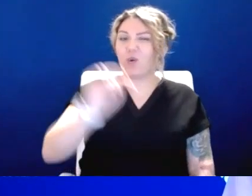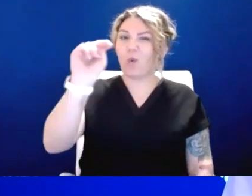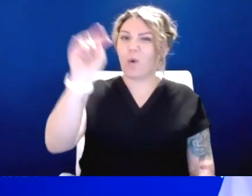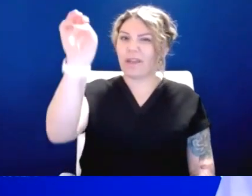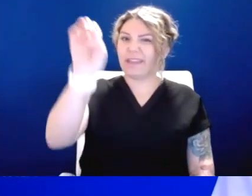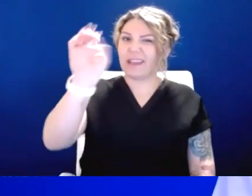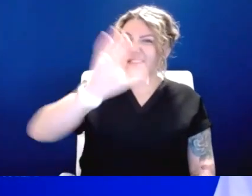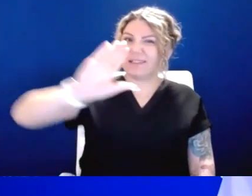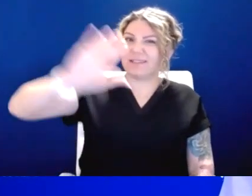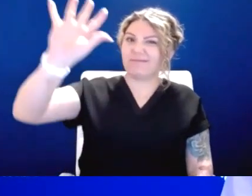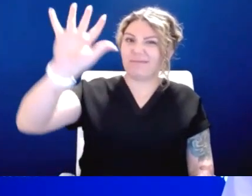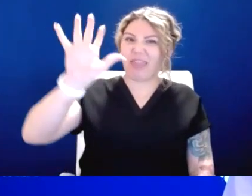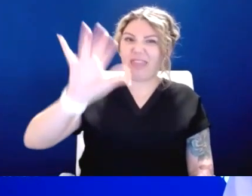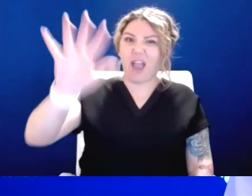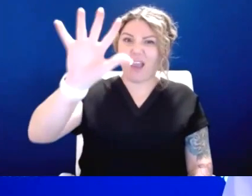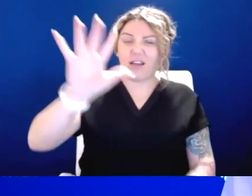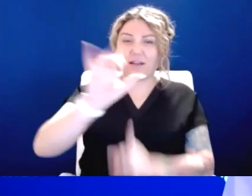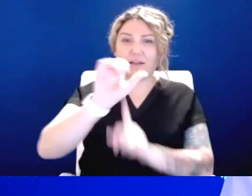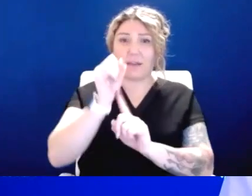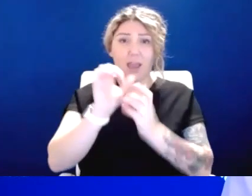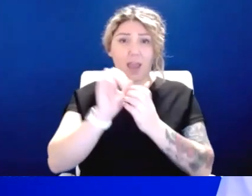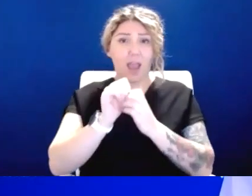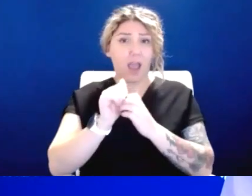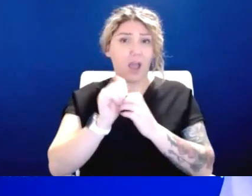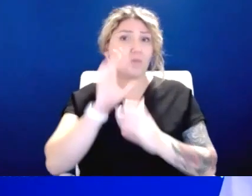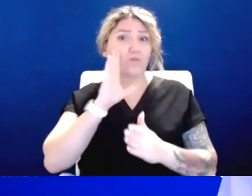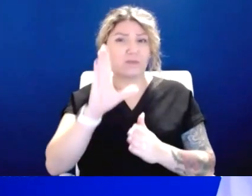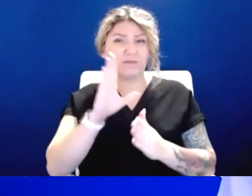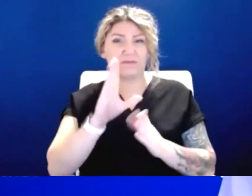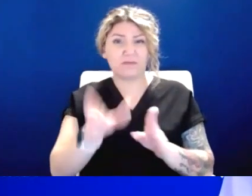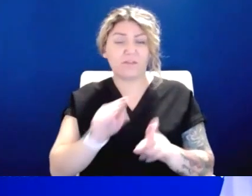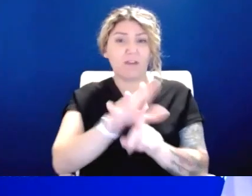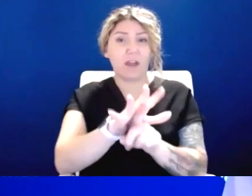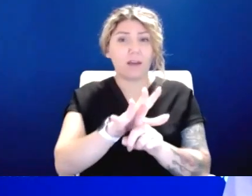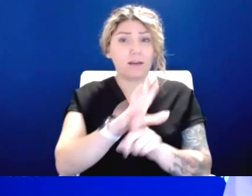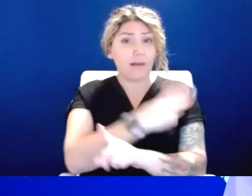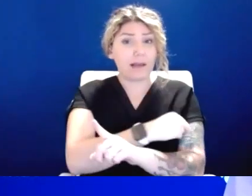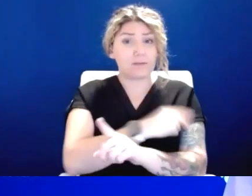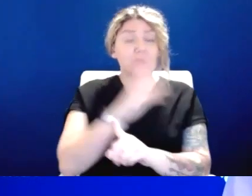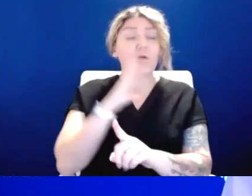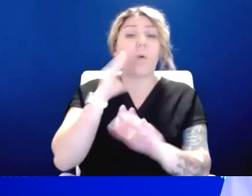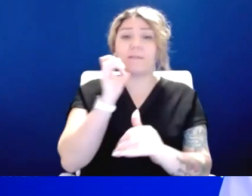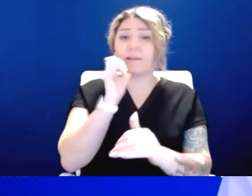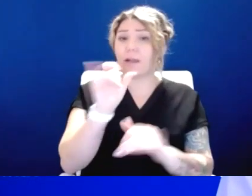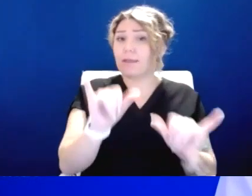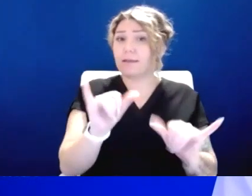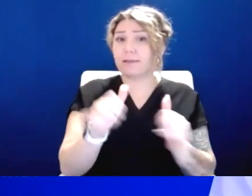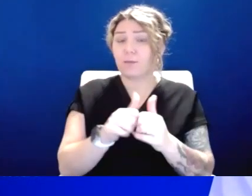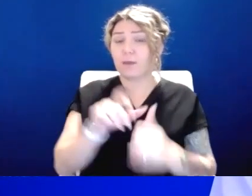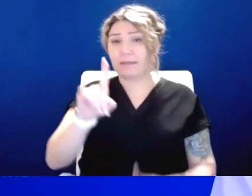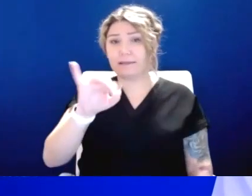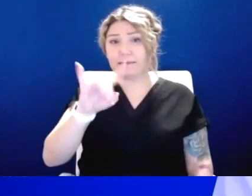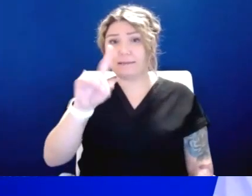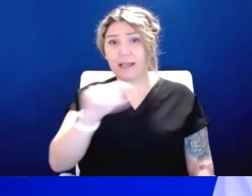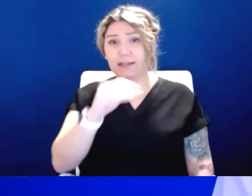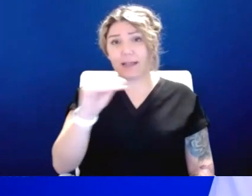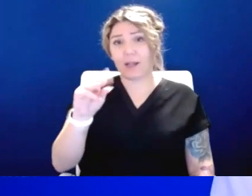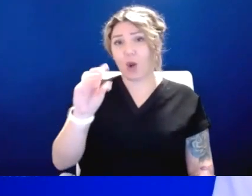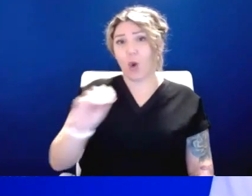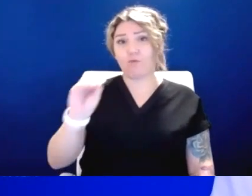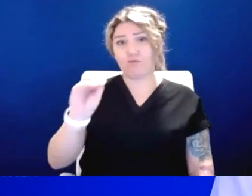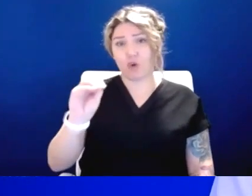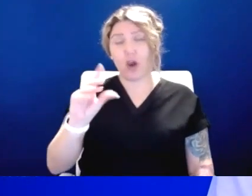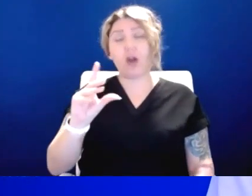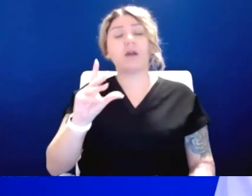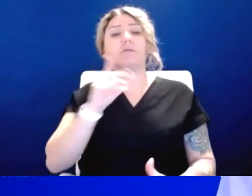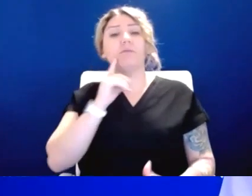cases. How will that translate to hospitalizations? Hopefully it will not be the same as it was with the Delta Omicron surge, but just understand the